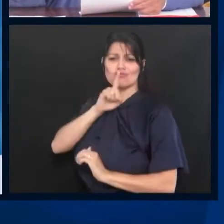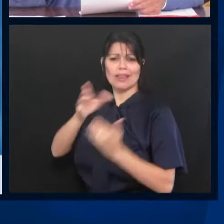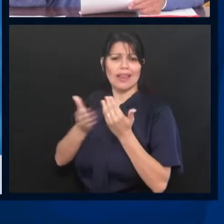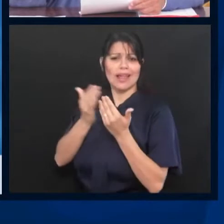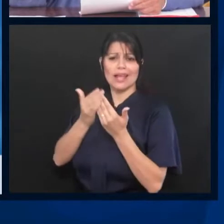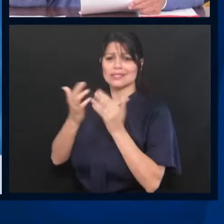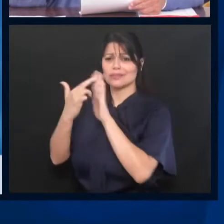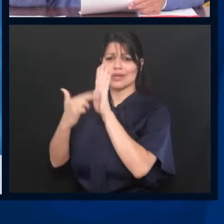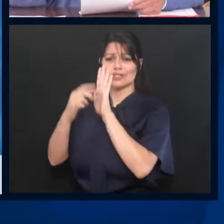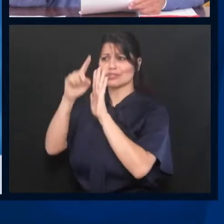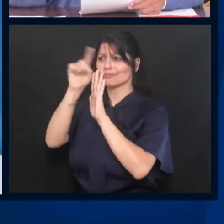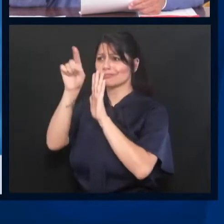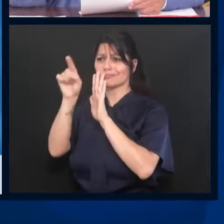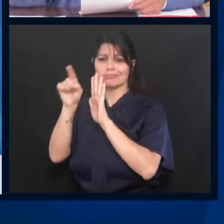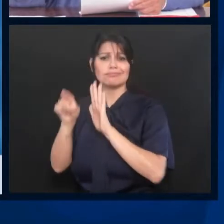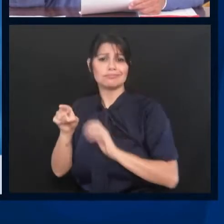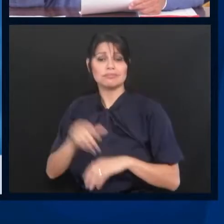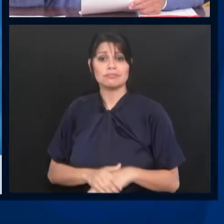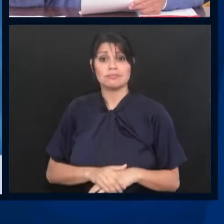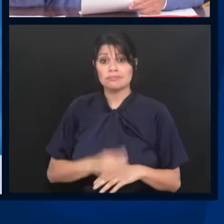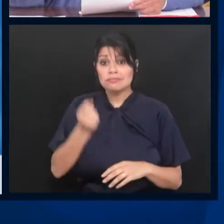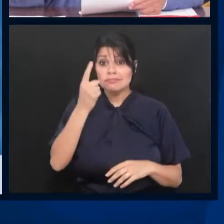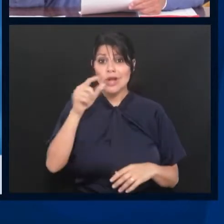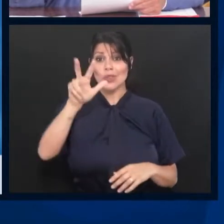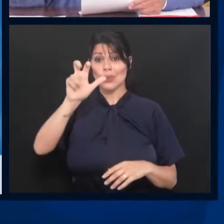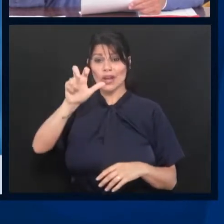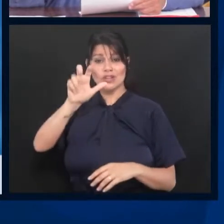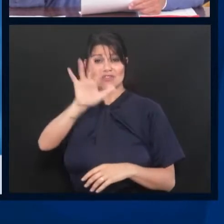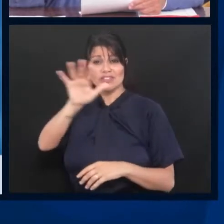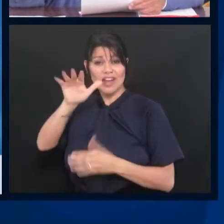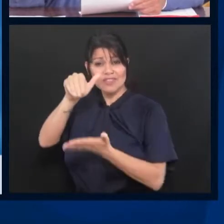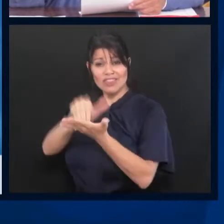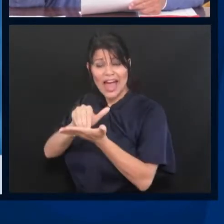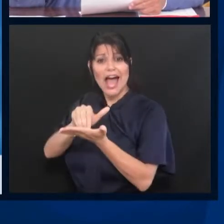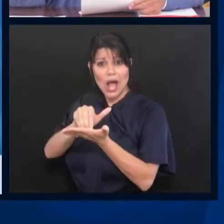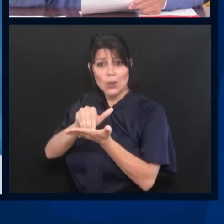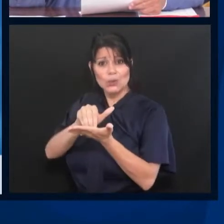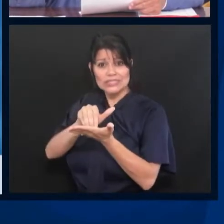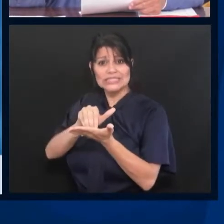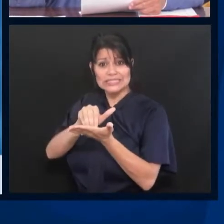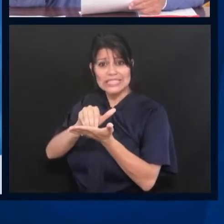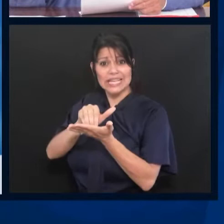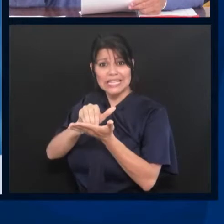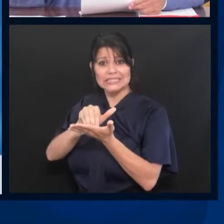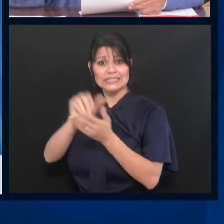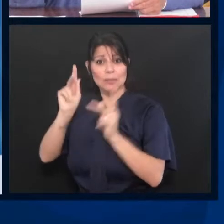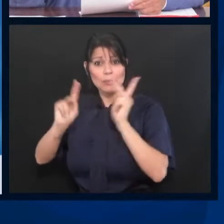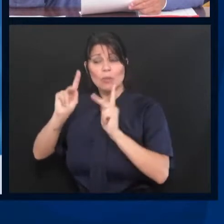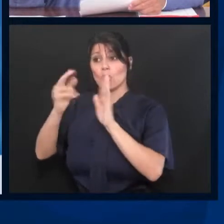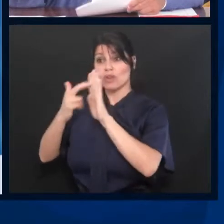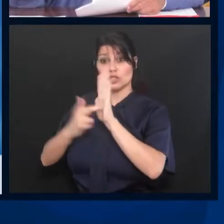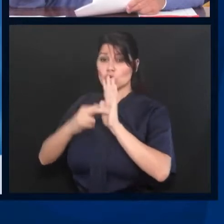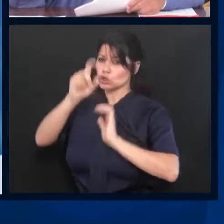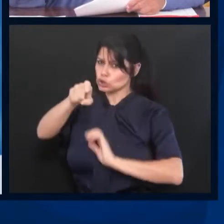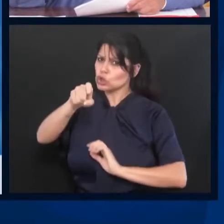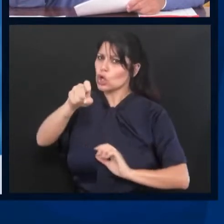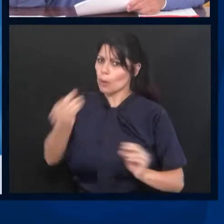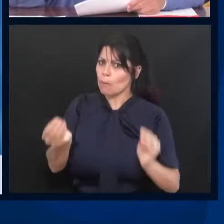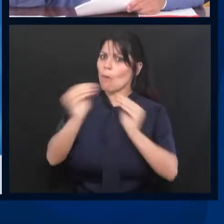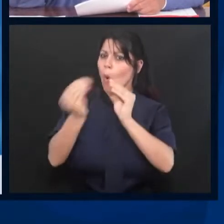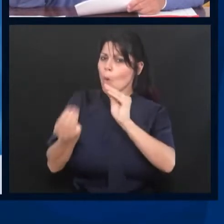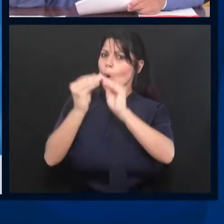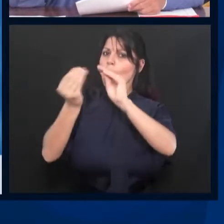to register. We've got 355,000 plus registered. There should be a whole lot more registered because we've